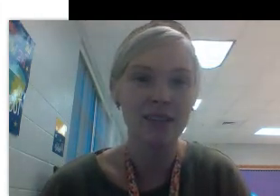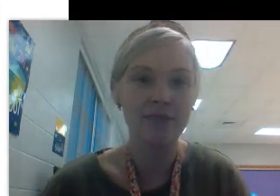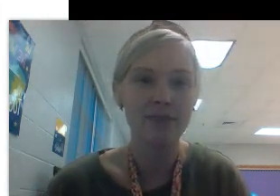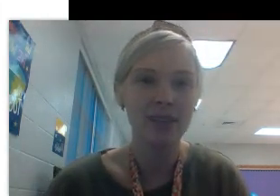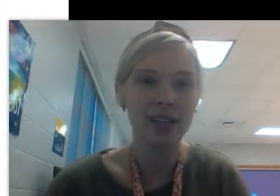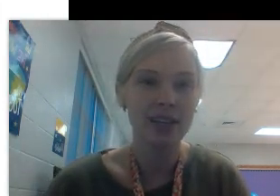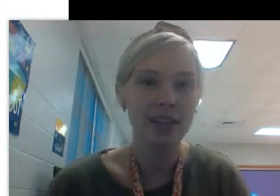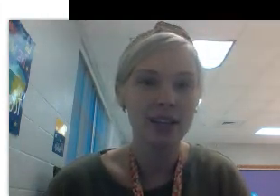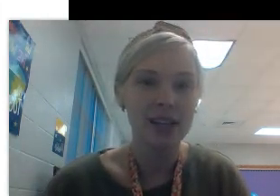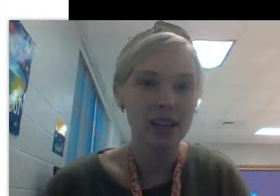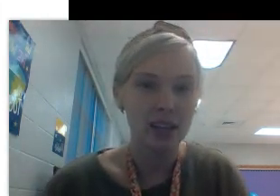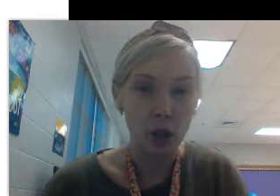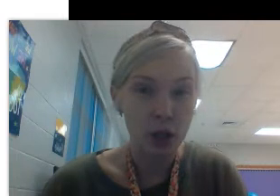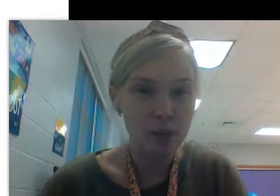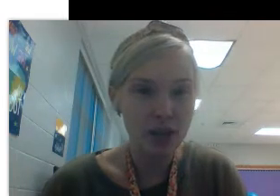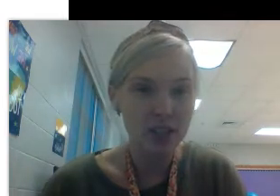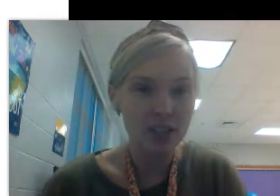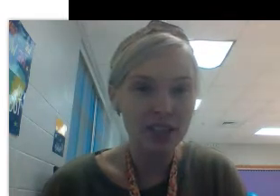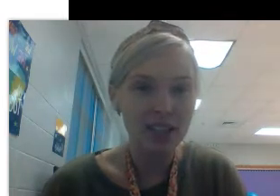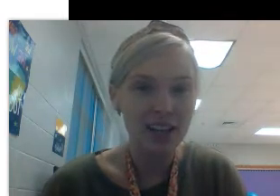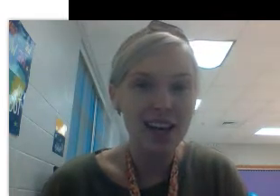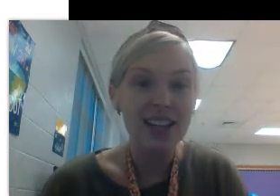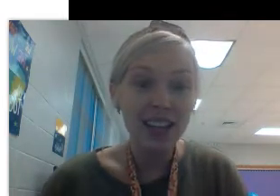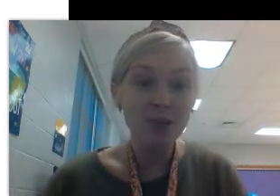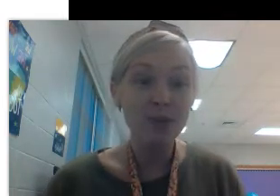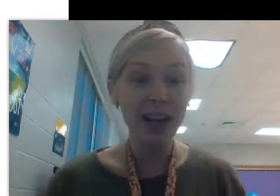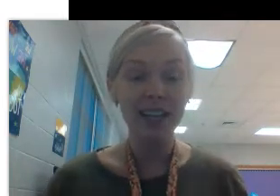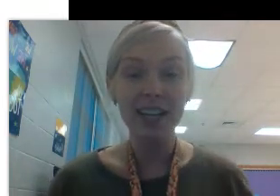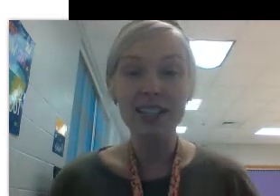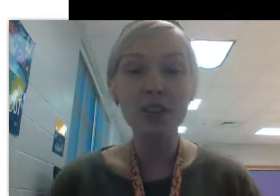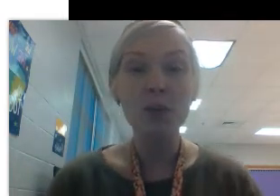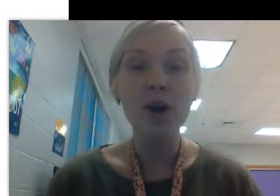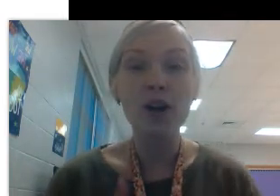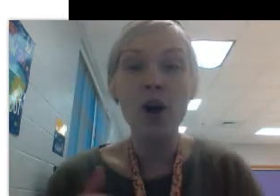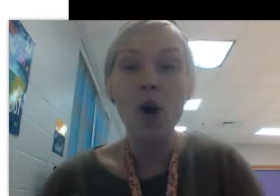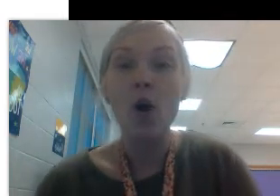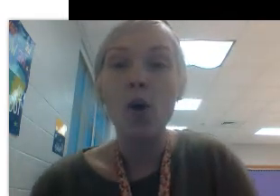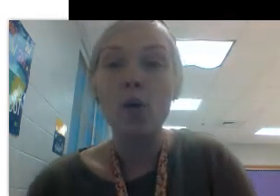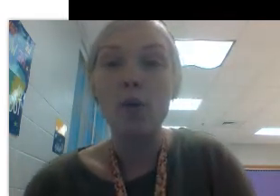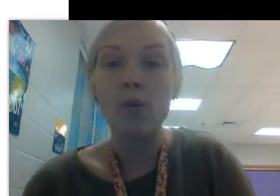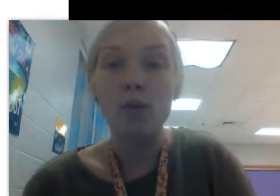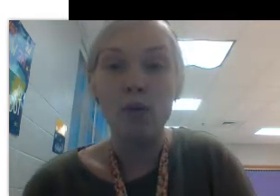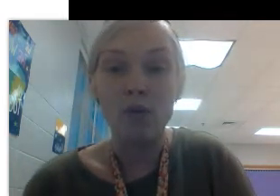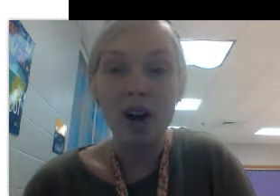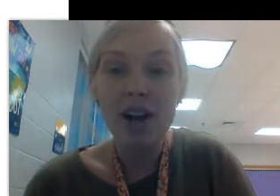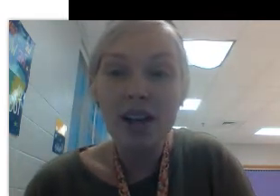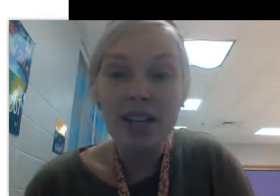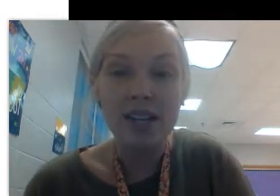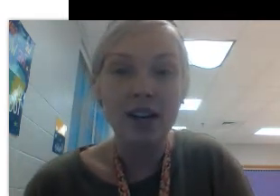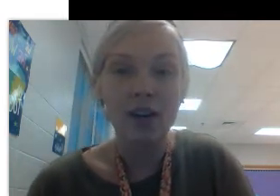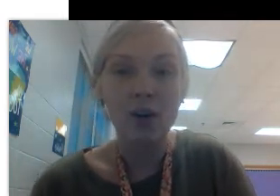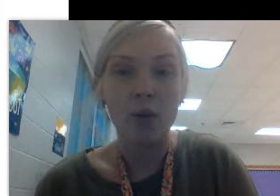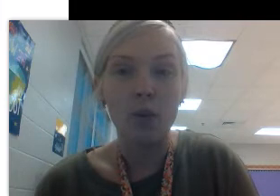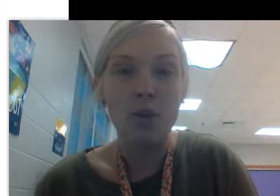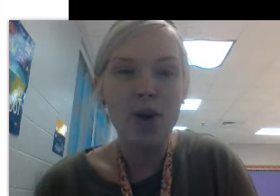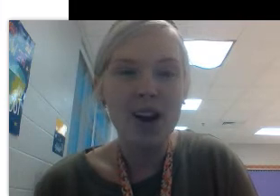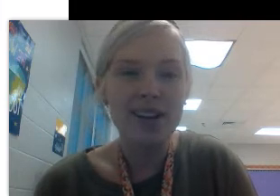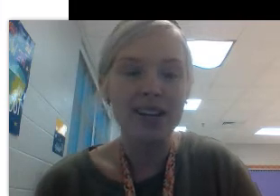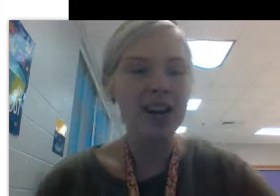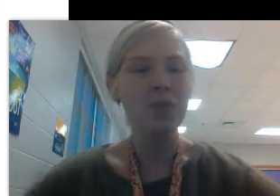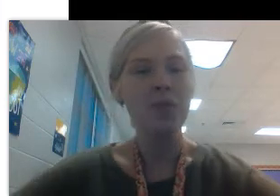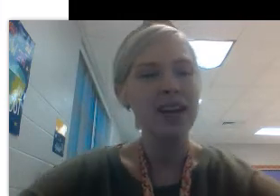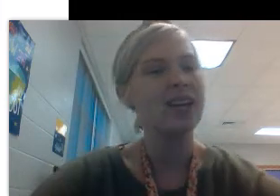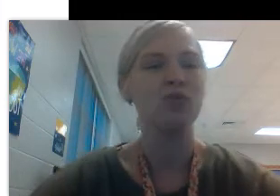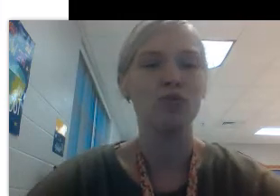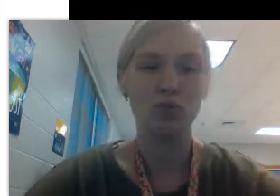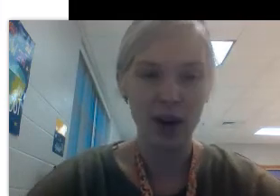n. Look at the pictures. That's right. It's the word run. Run.